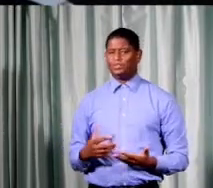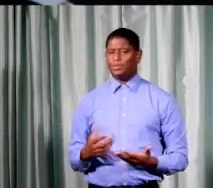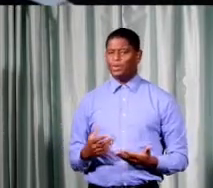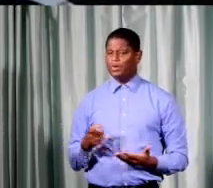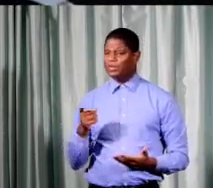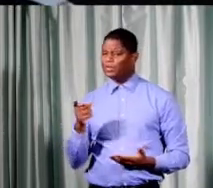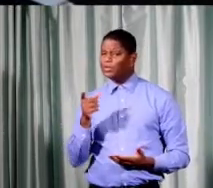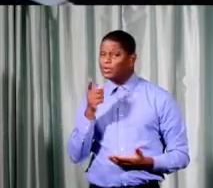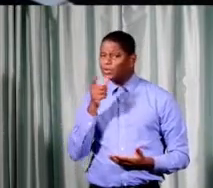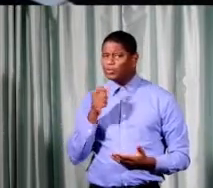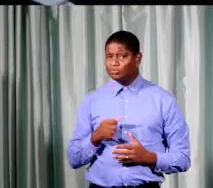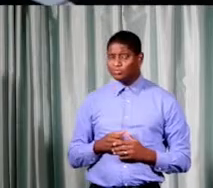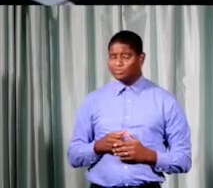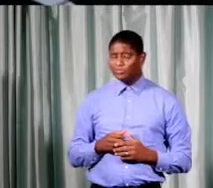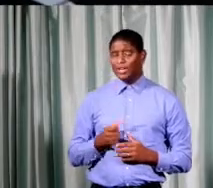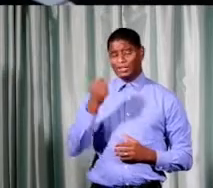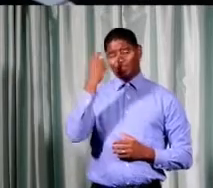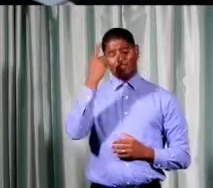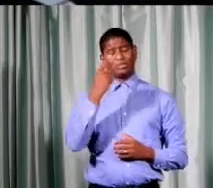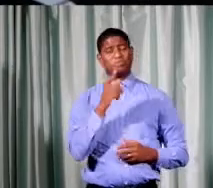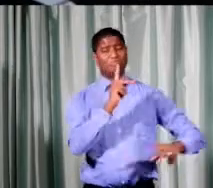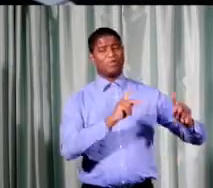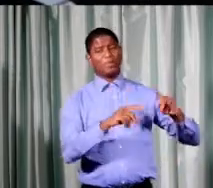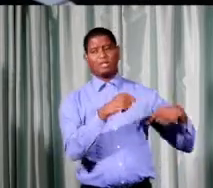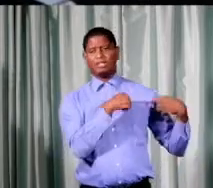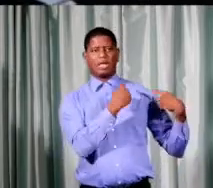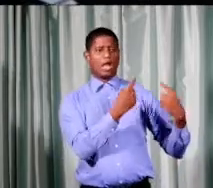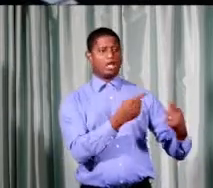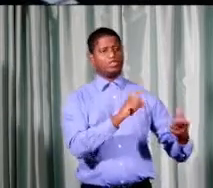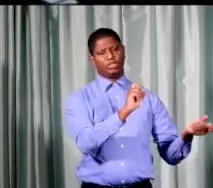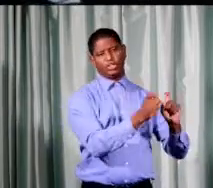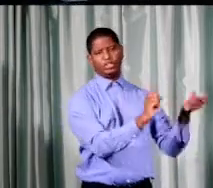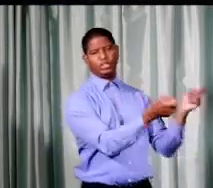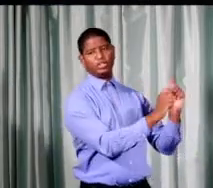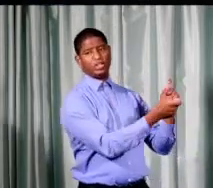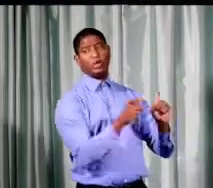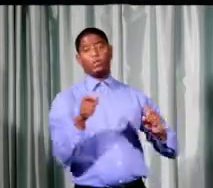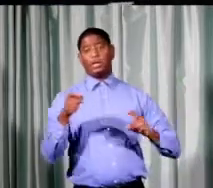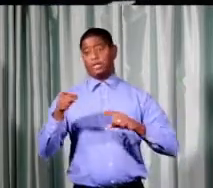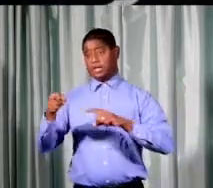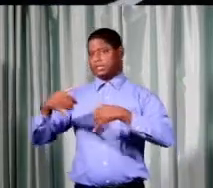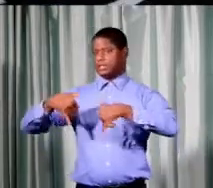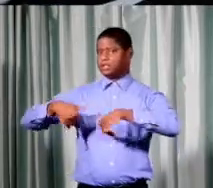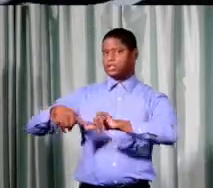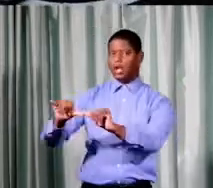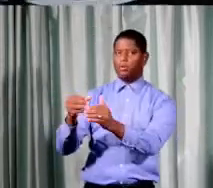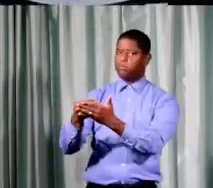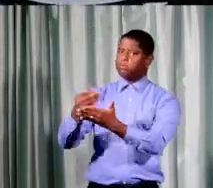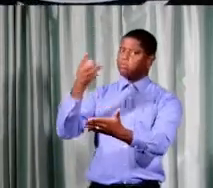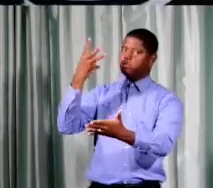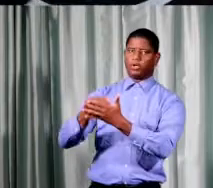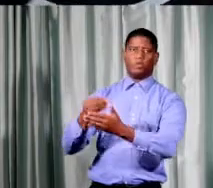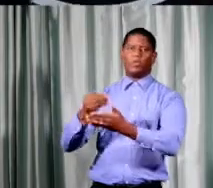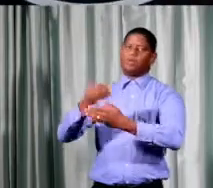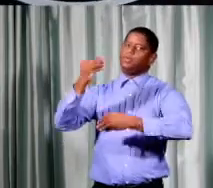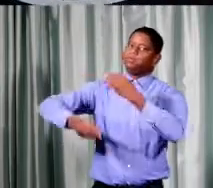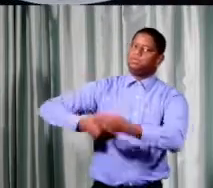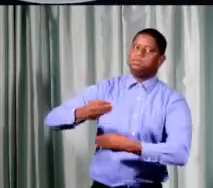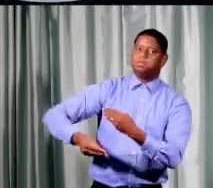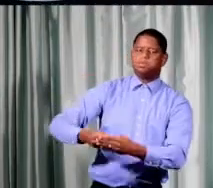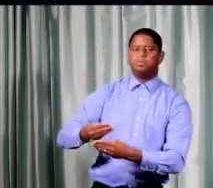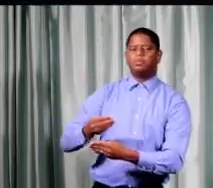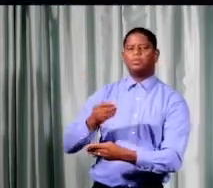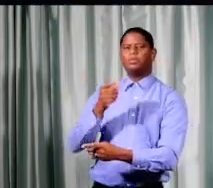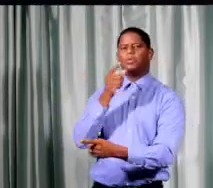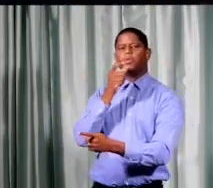is. Other people come and go, but he has always been there. All right? When you make this amount